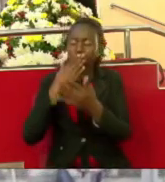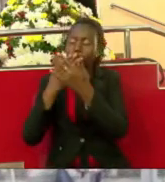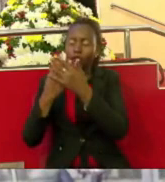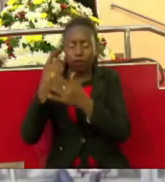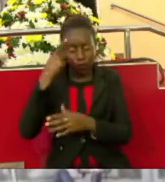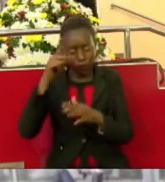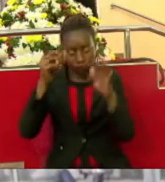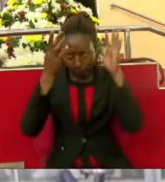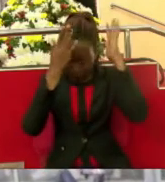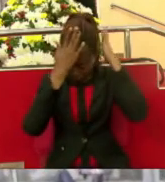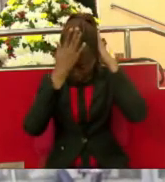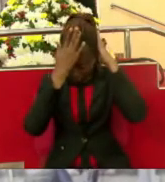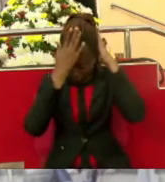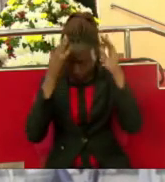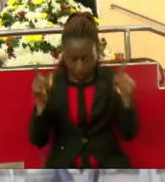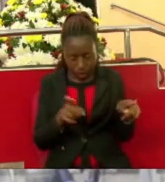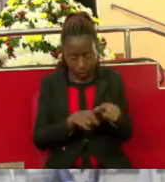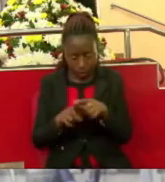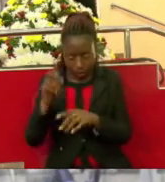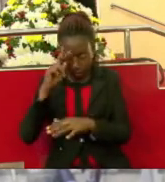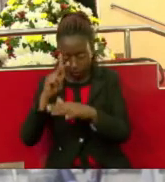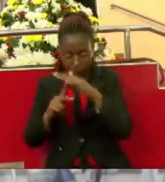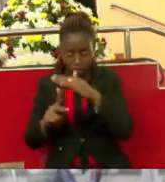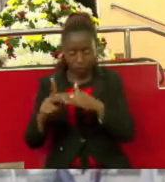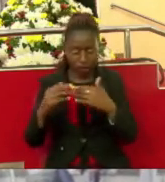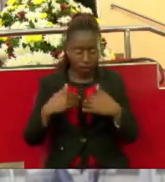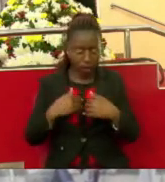Thank you for the vision, O God, that he has for this church, O God.